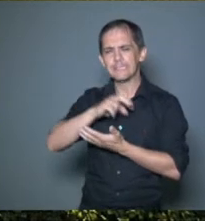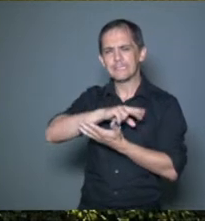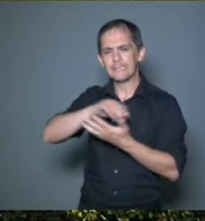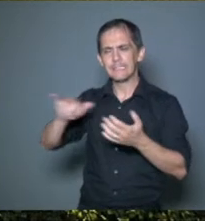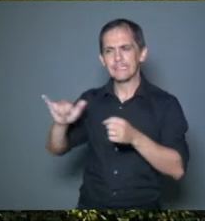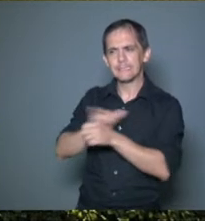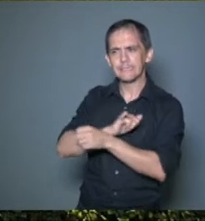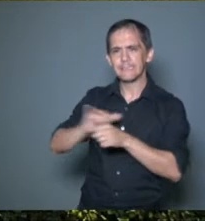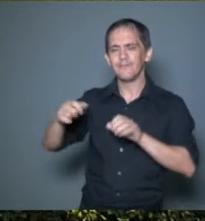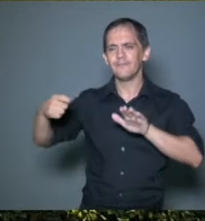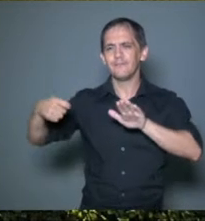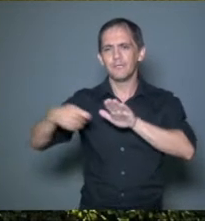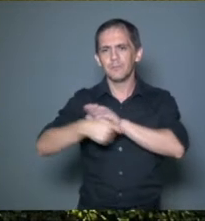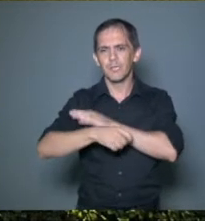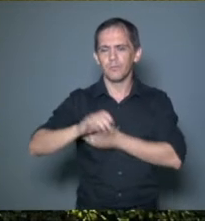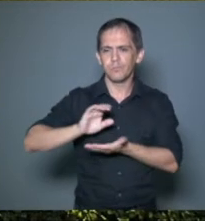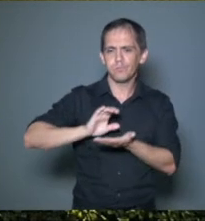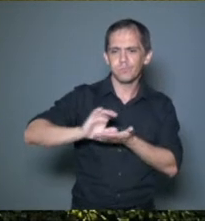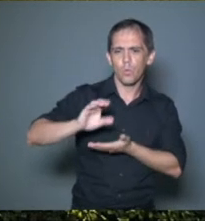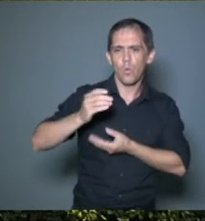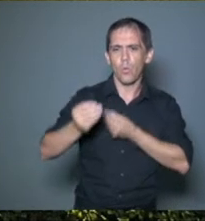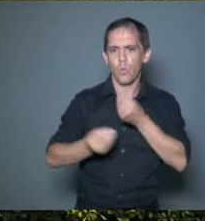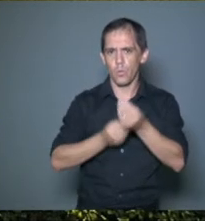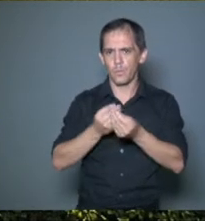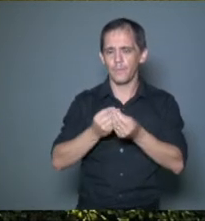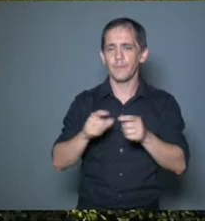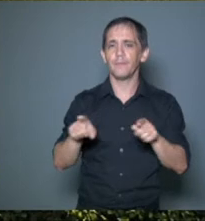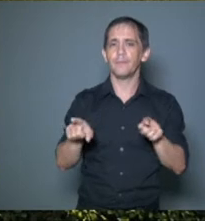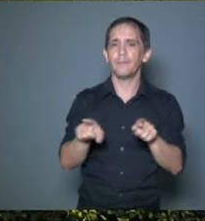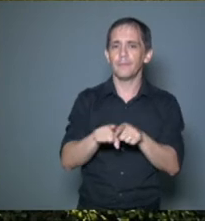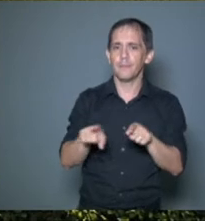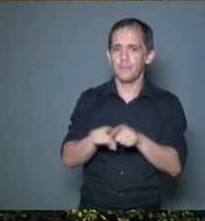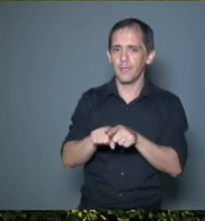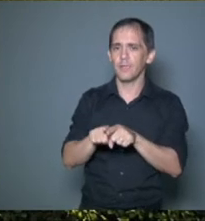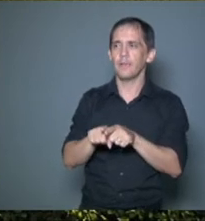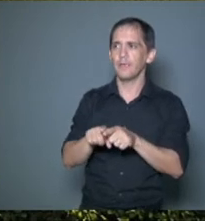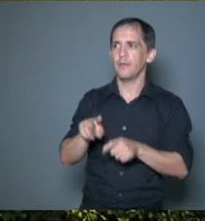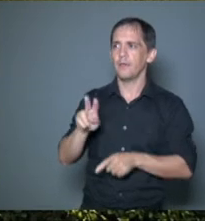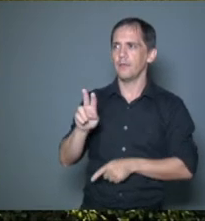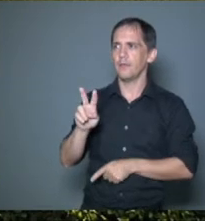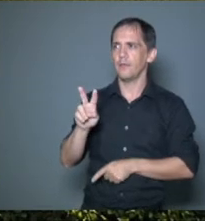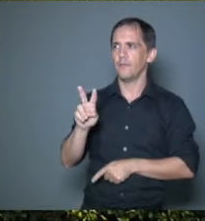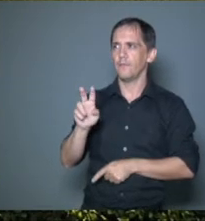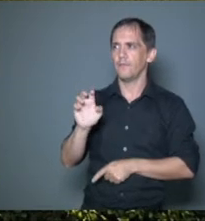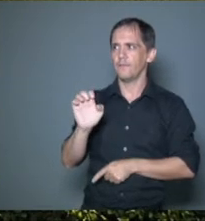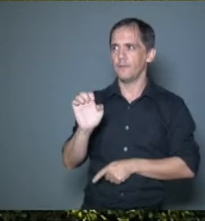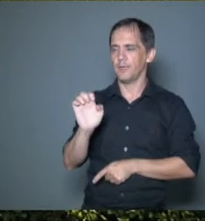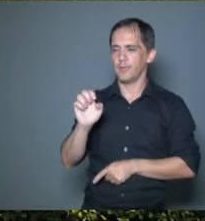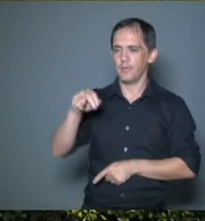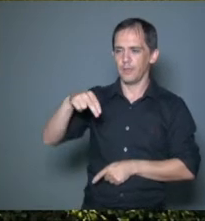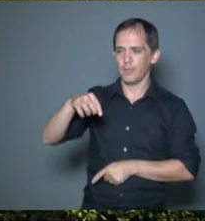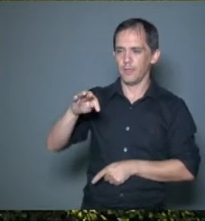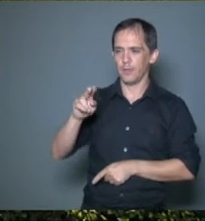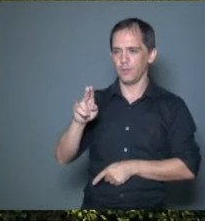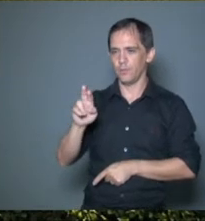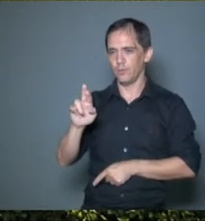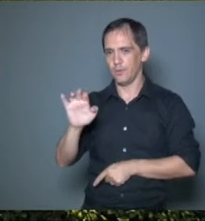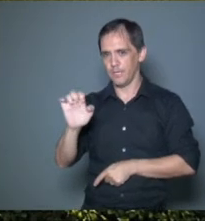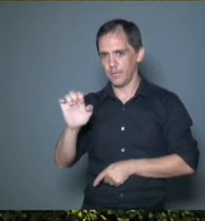different investment alternatives last year, and also working with as a venture builder. We have